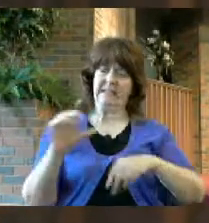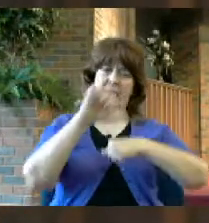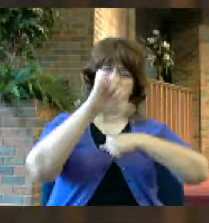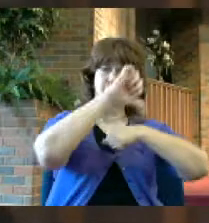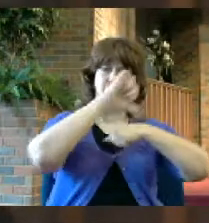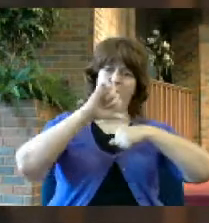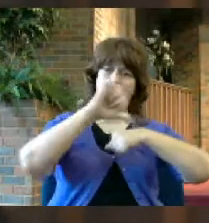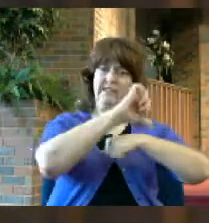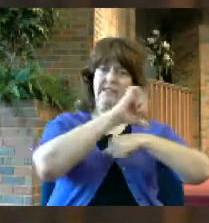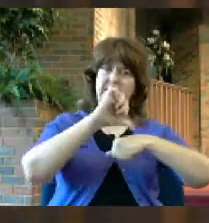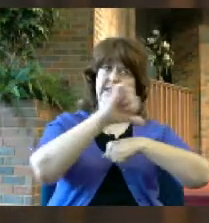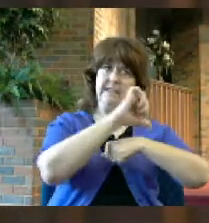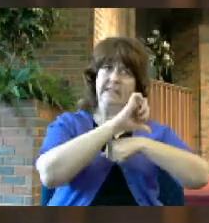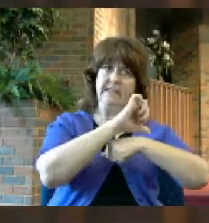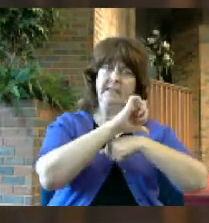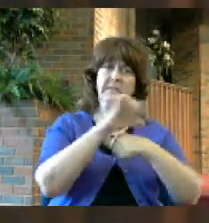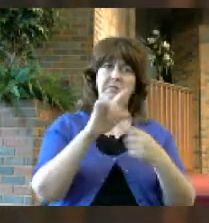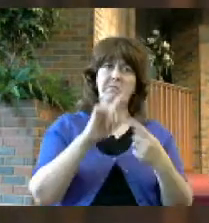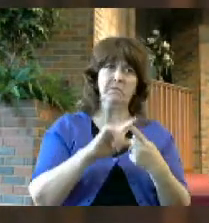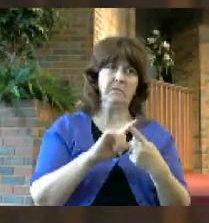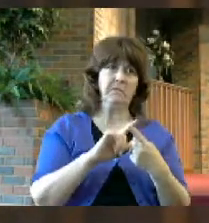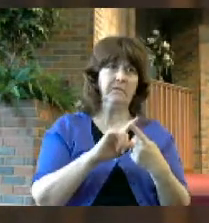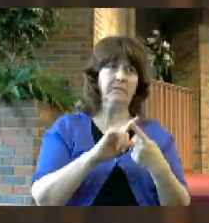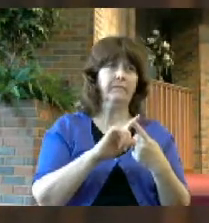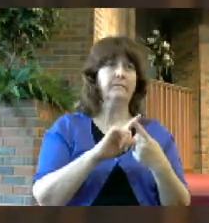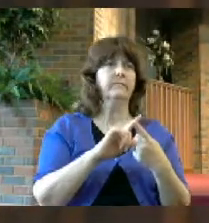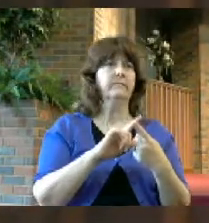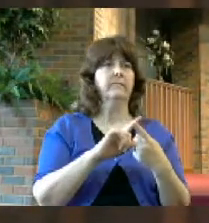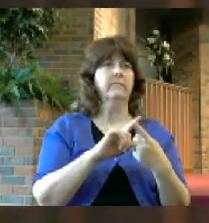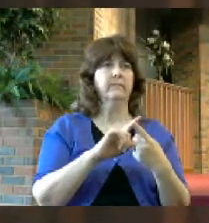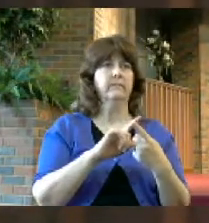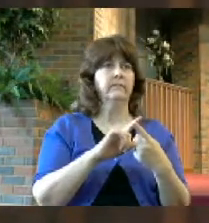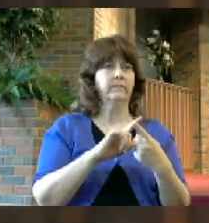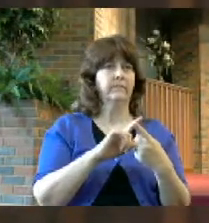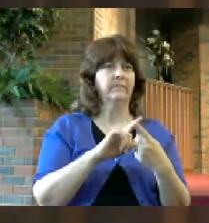Jesus, who went about doing good.